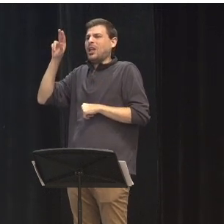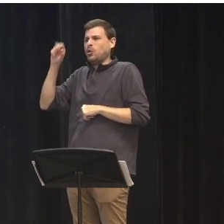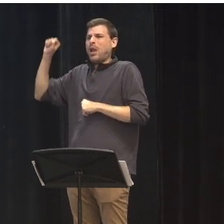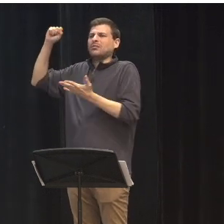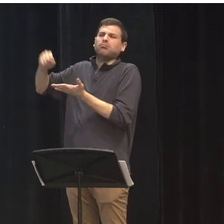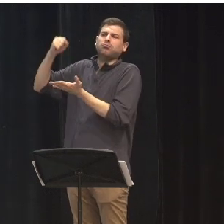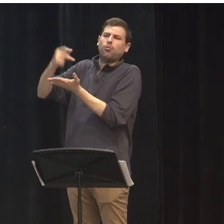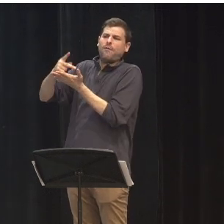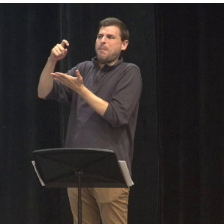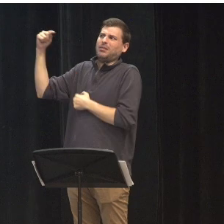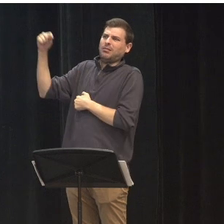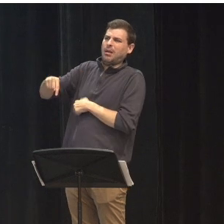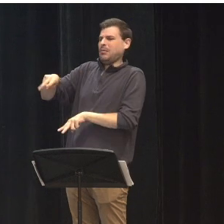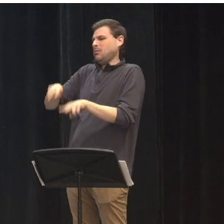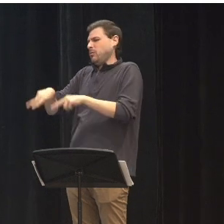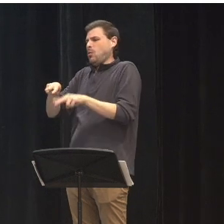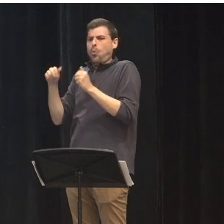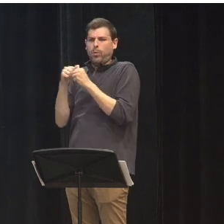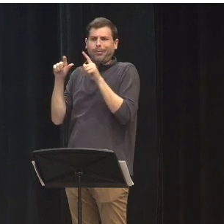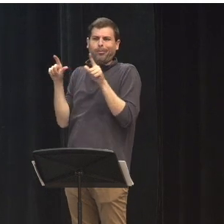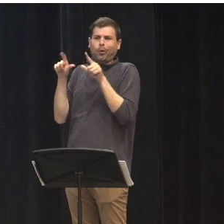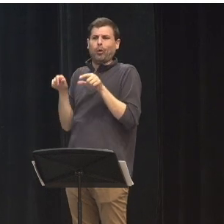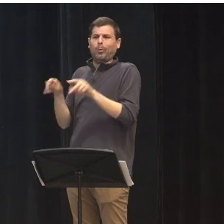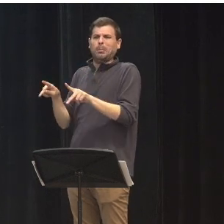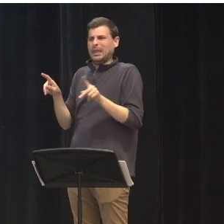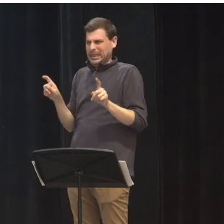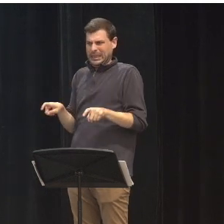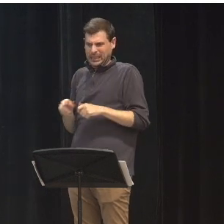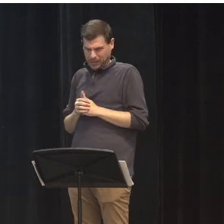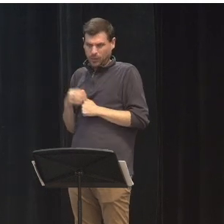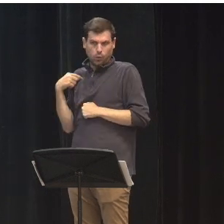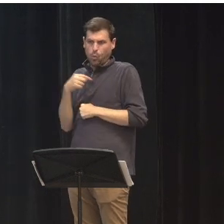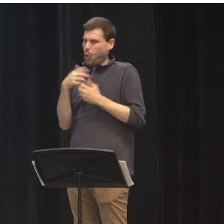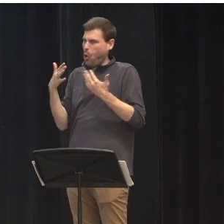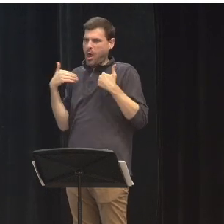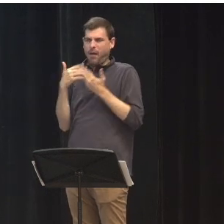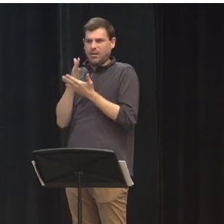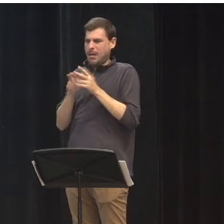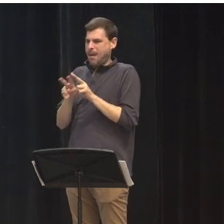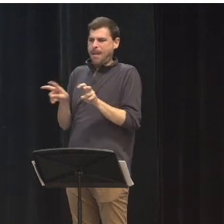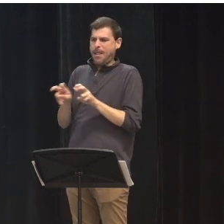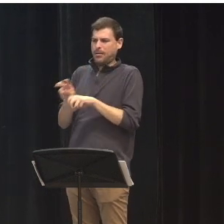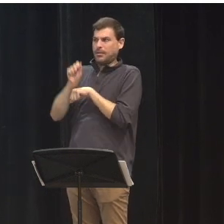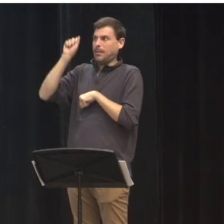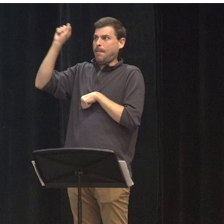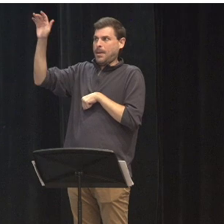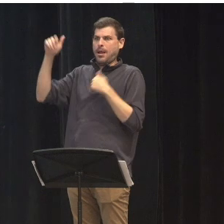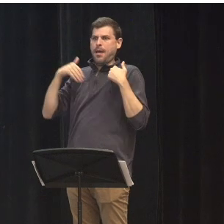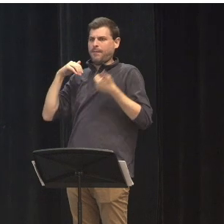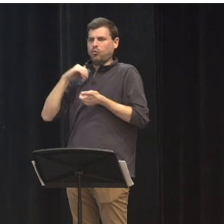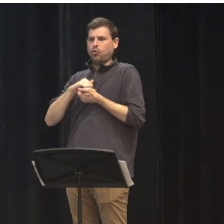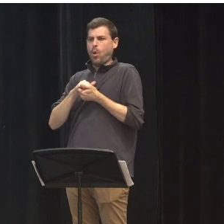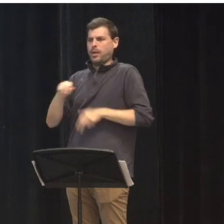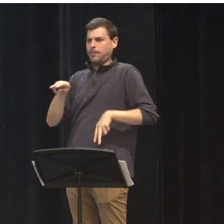DEC permit, and they have been analyzed and submitted as part of a joint permit